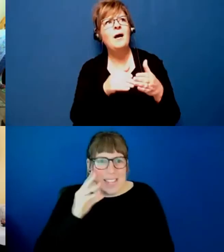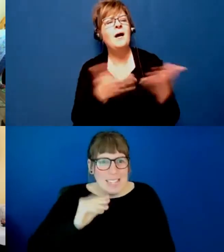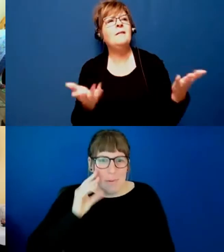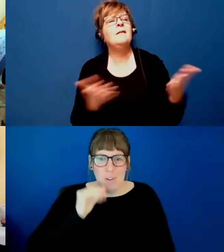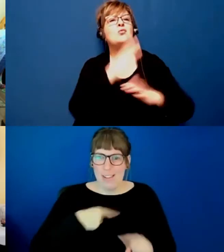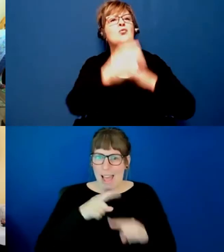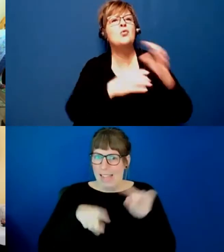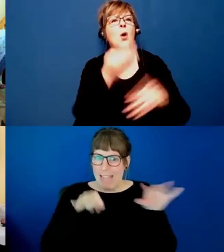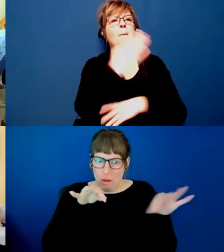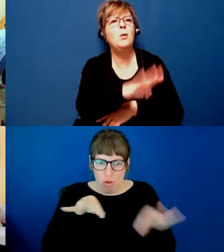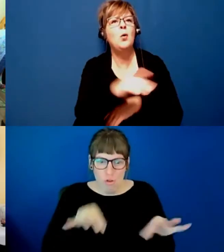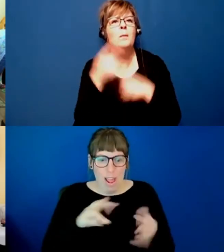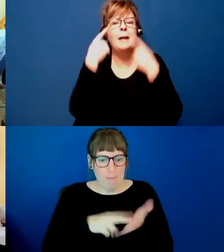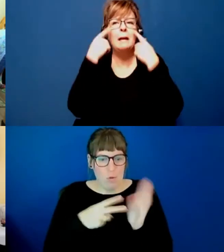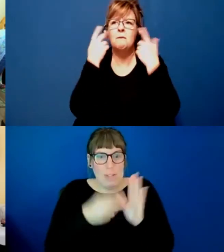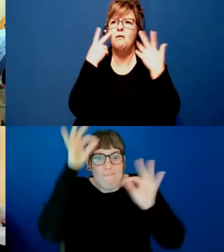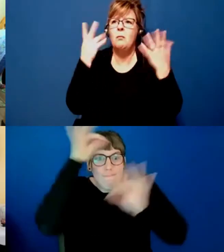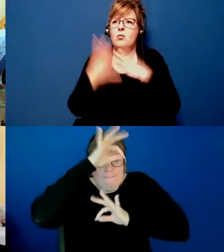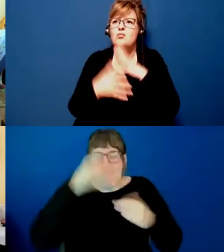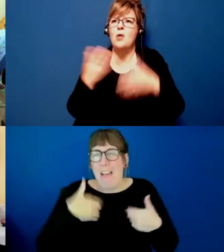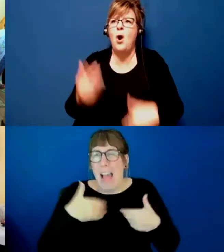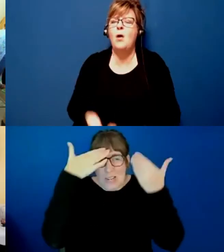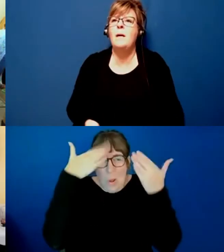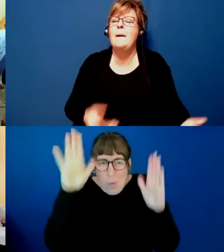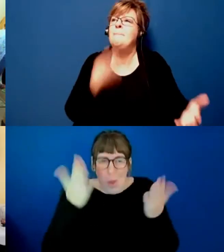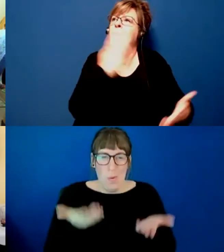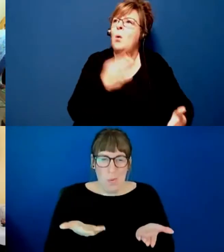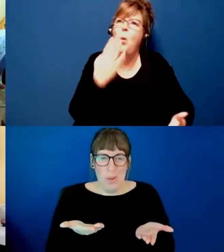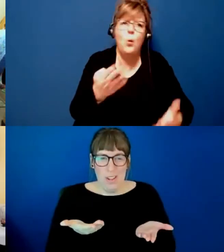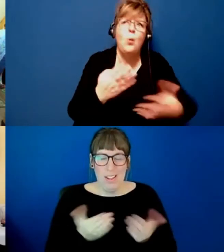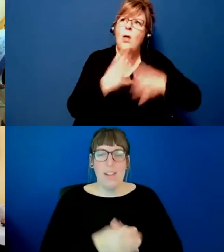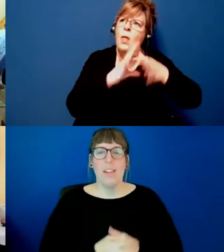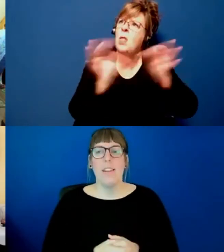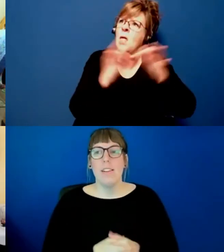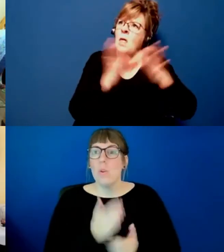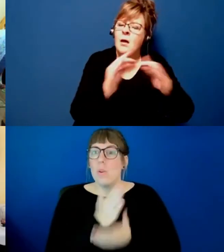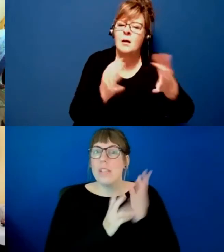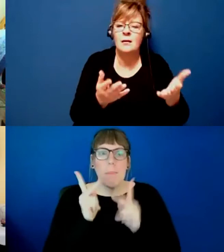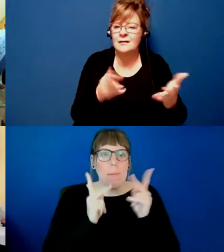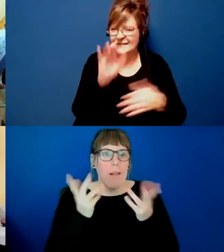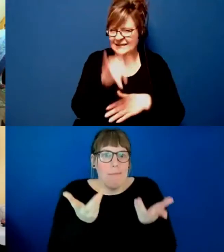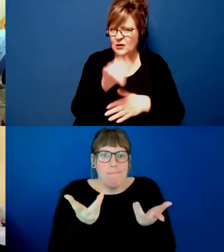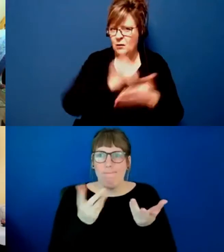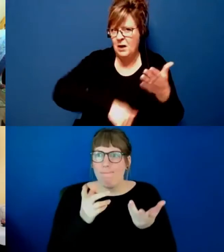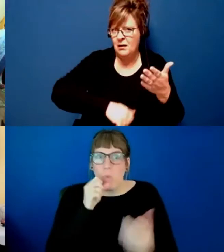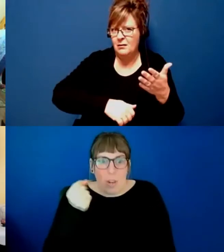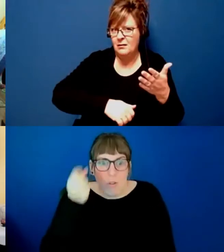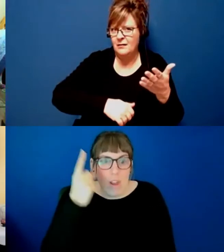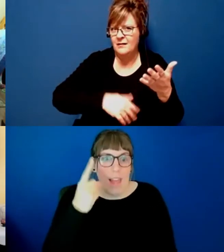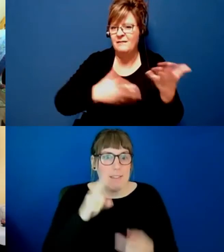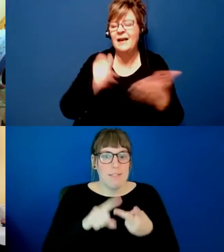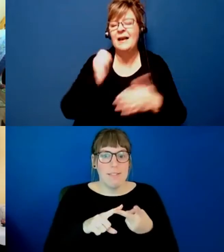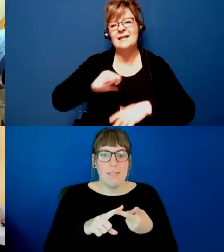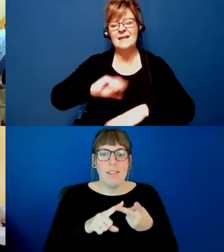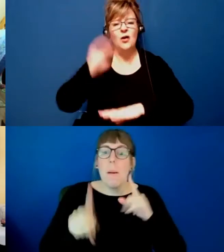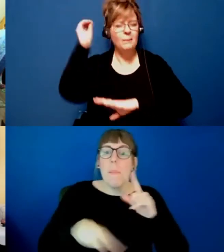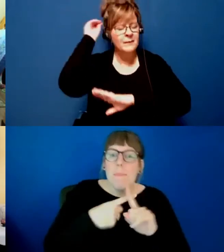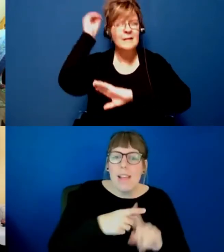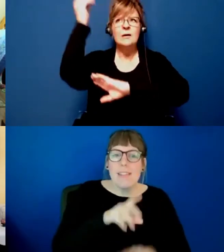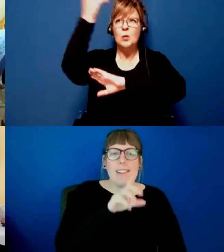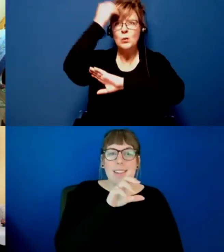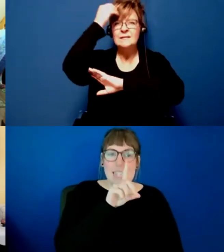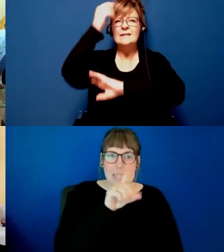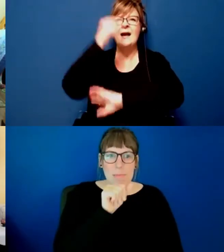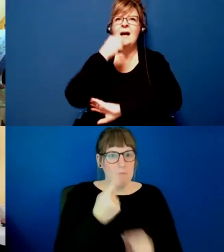to be conscientious and understanding, and also just have it not be a big deal, because new